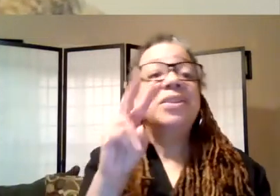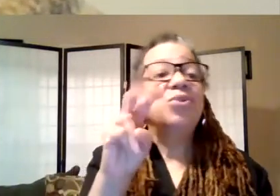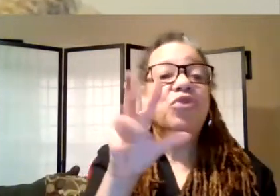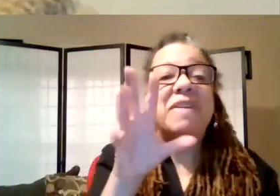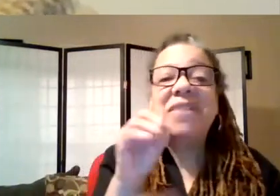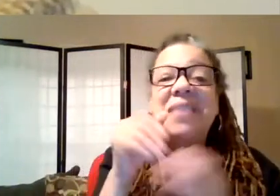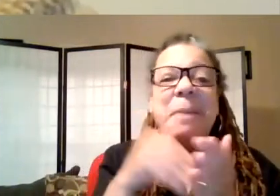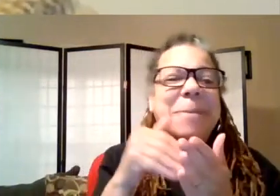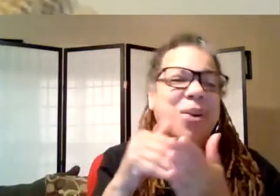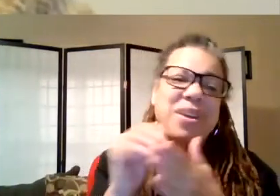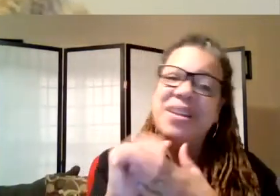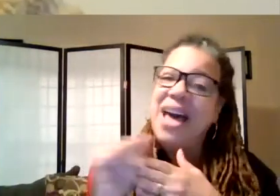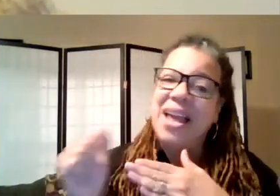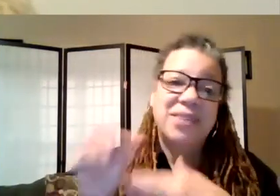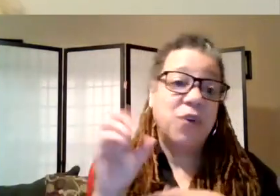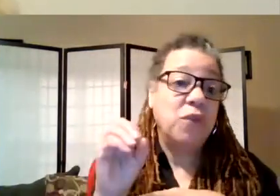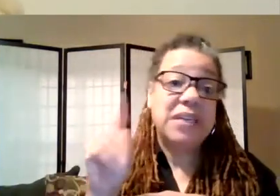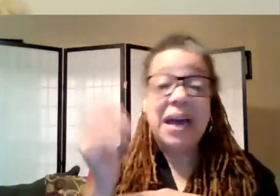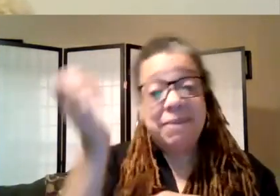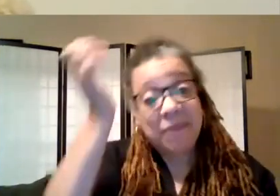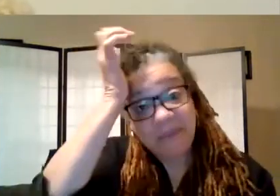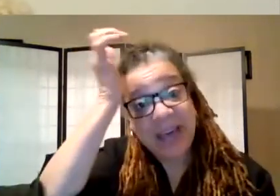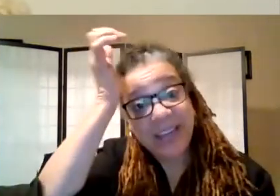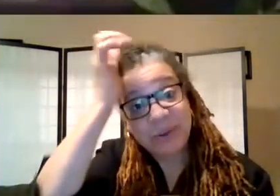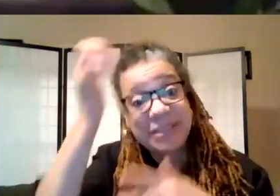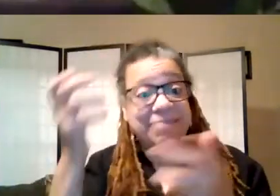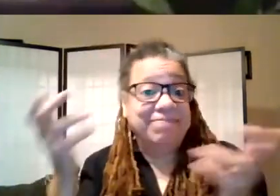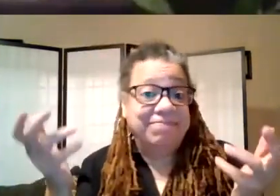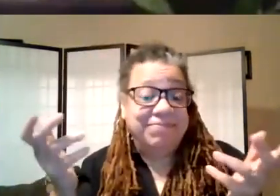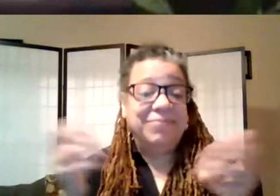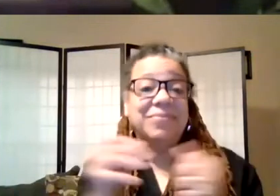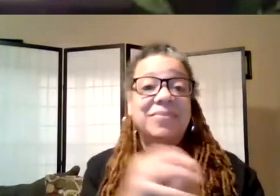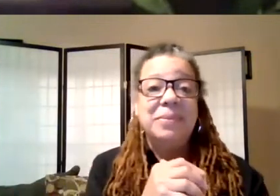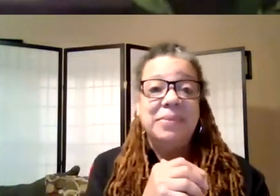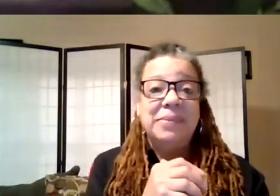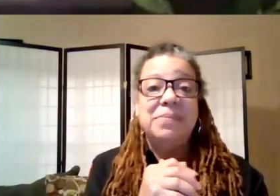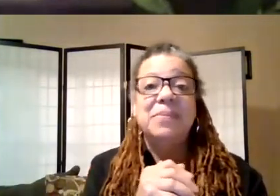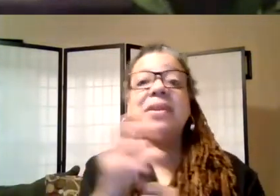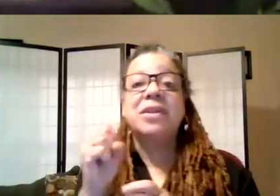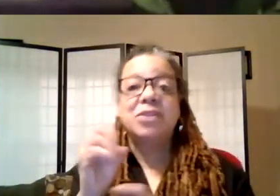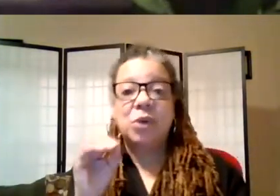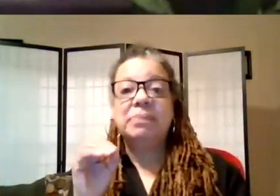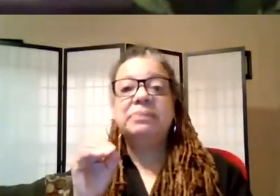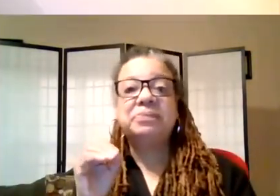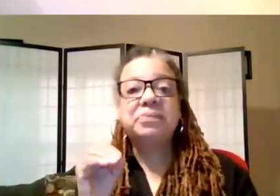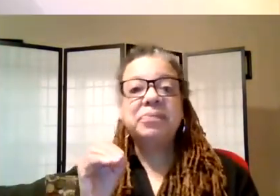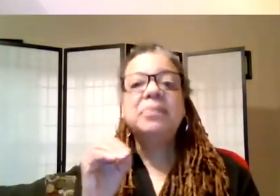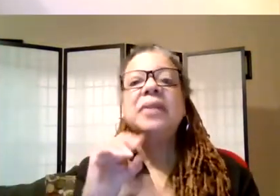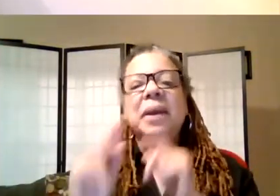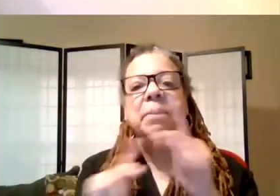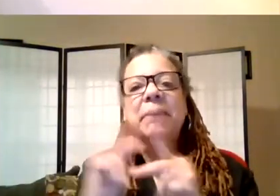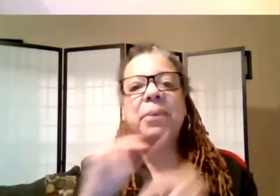alone in overtime pay for Cal Fire. Yeah, thank you. Thank you. You addressed the question that I wanted to ask